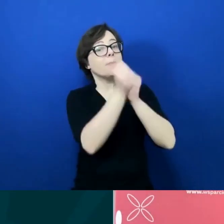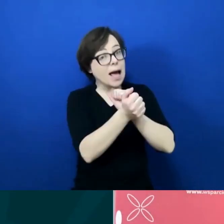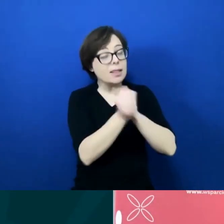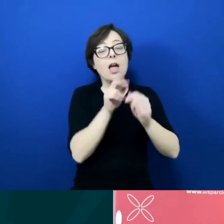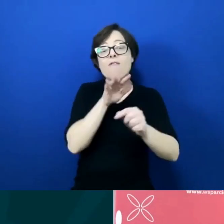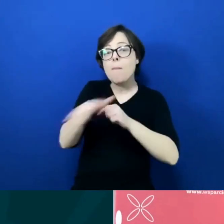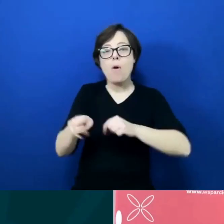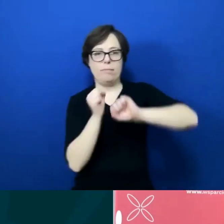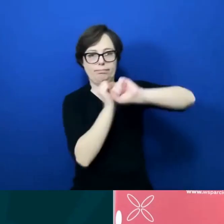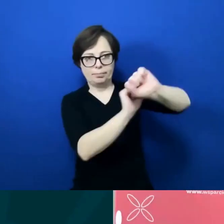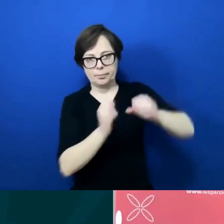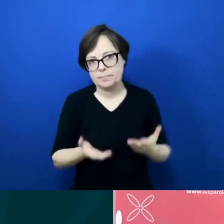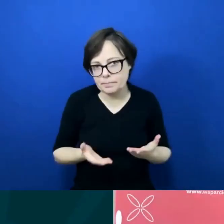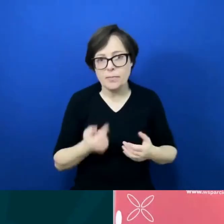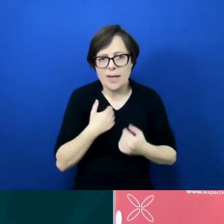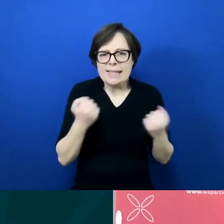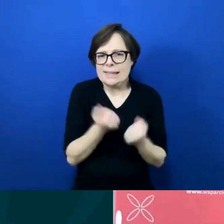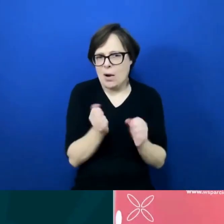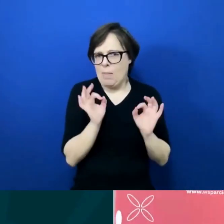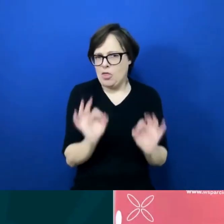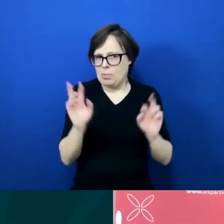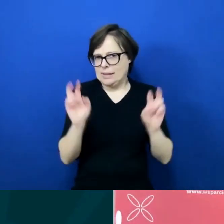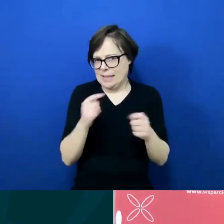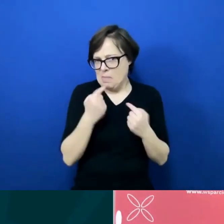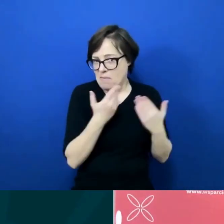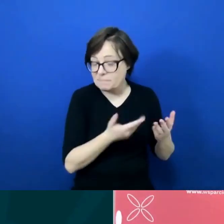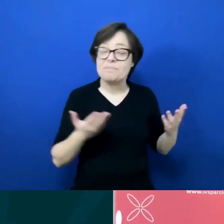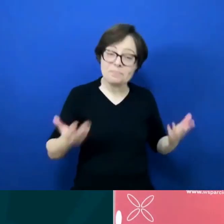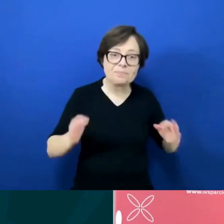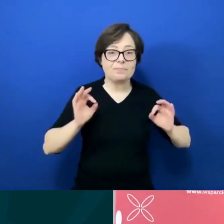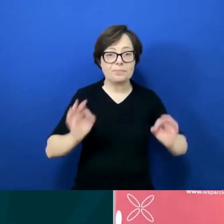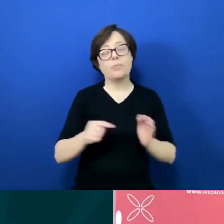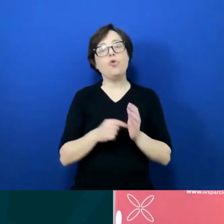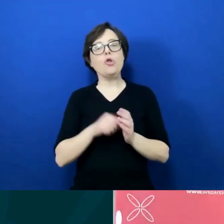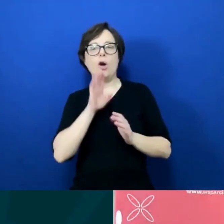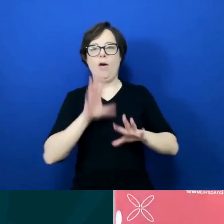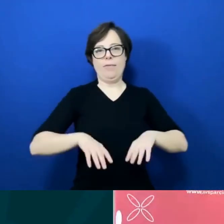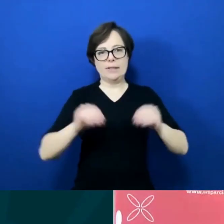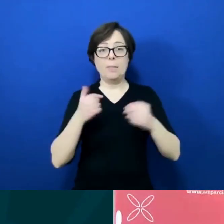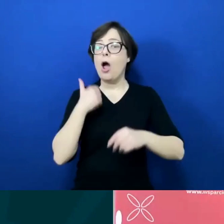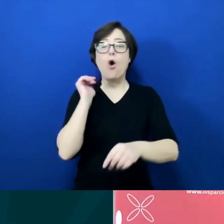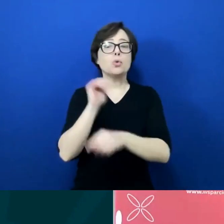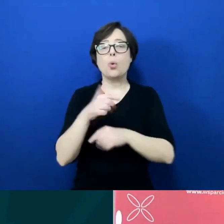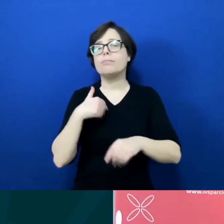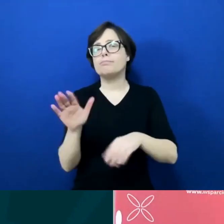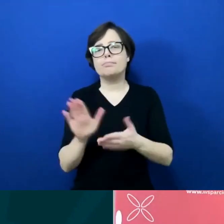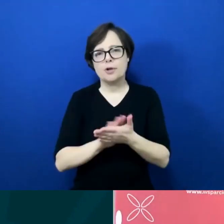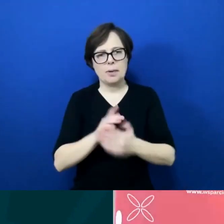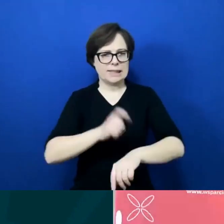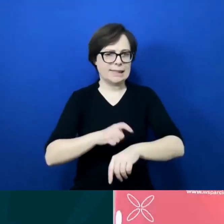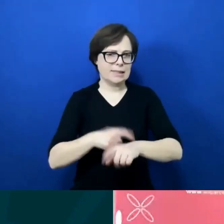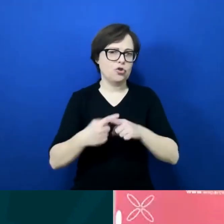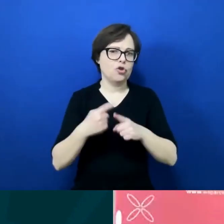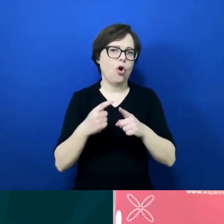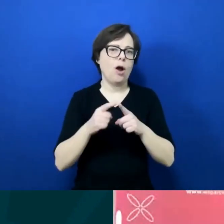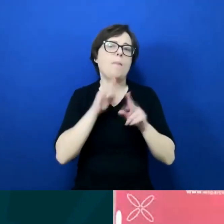climate change. I hope I didn't misquote it, so let these words serve as the introduction to this presentation.